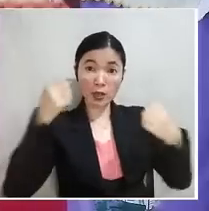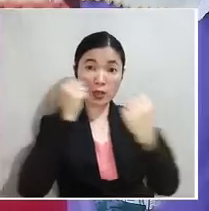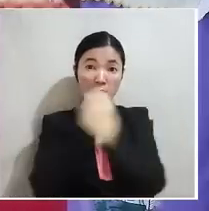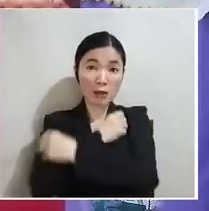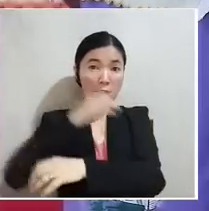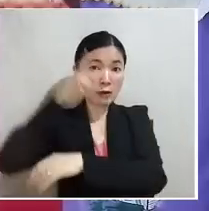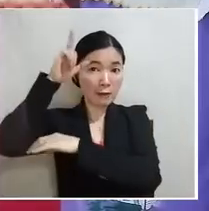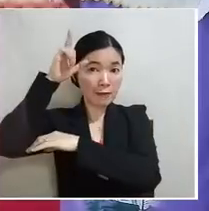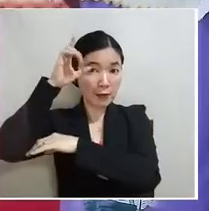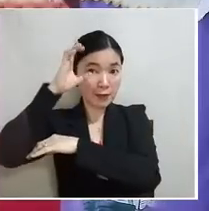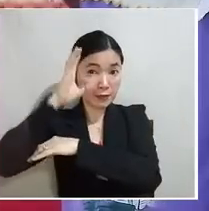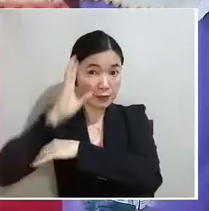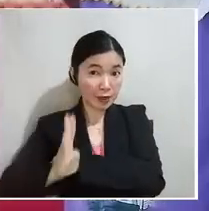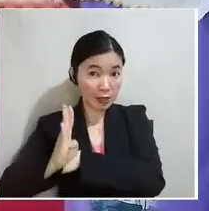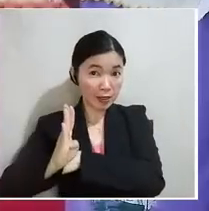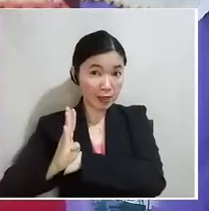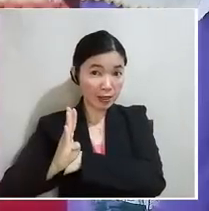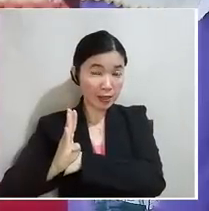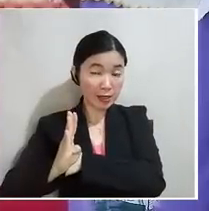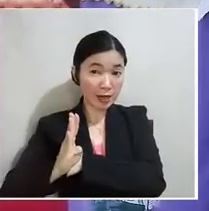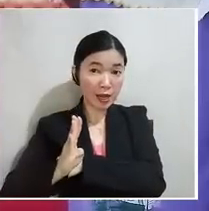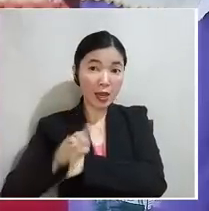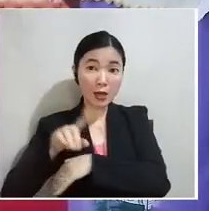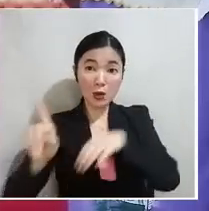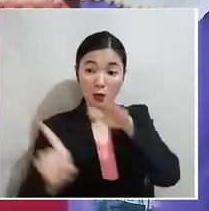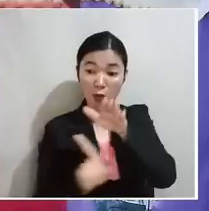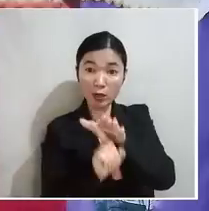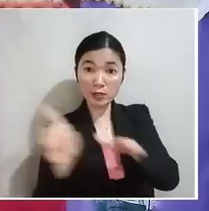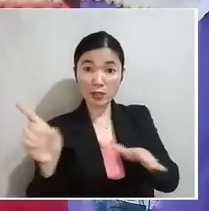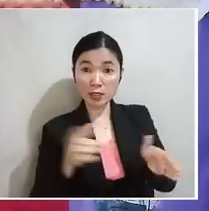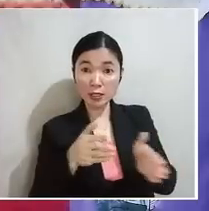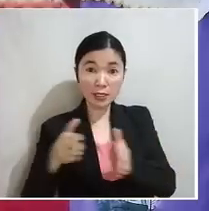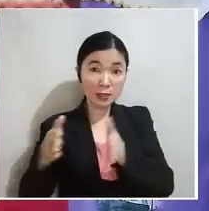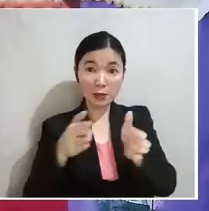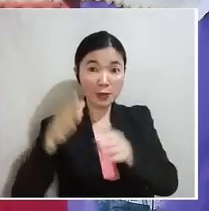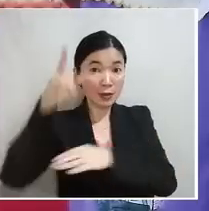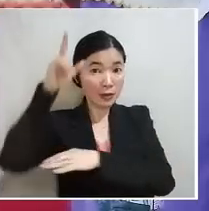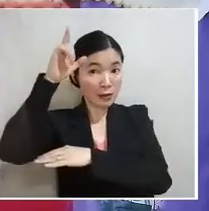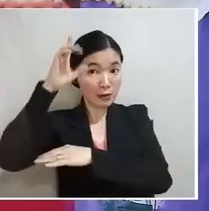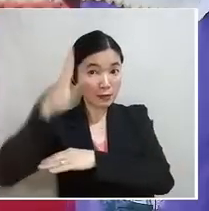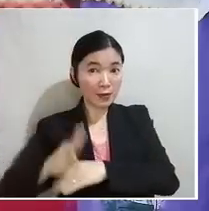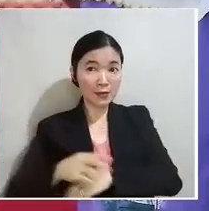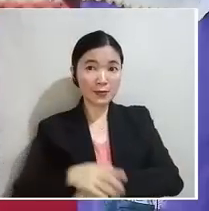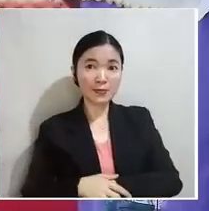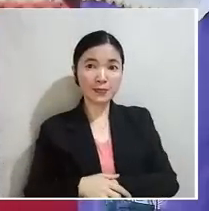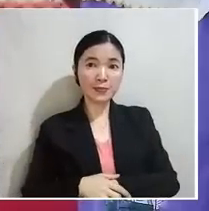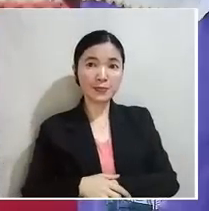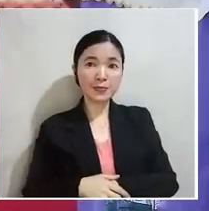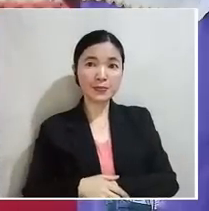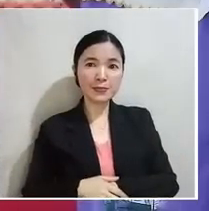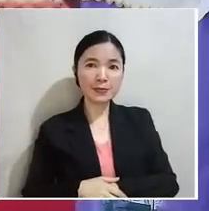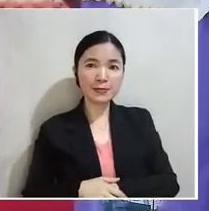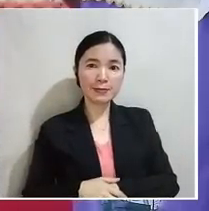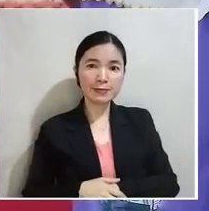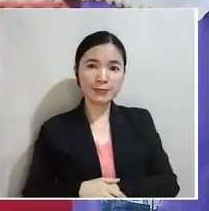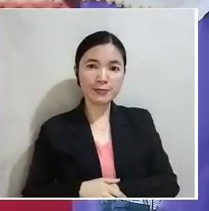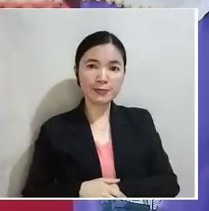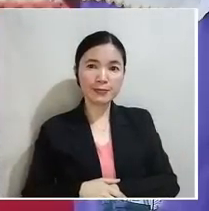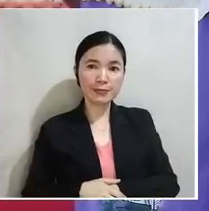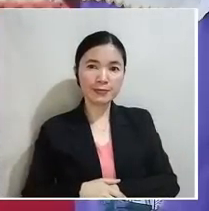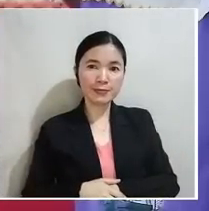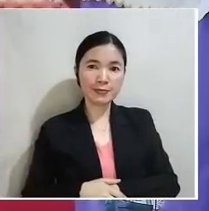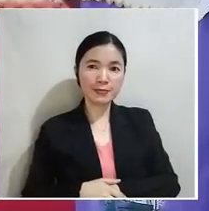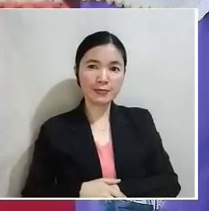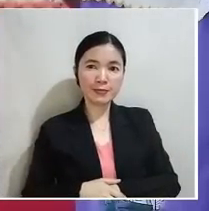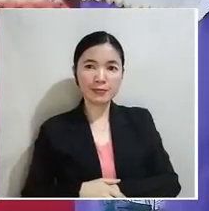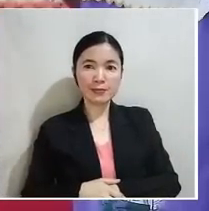God has chosen for us. As to the ultimate end or to the faith